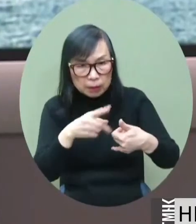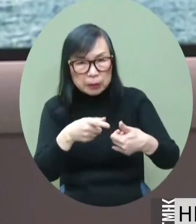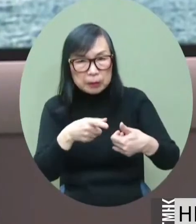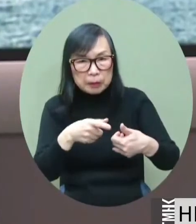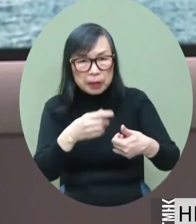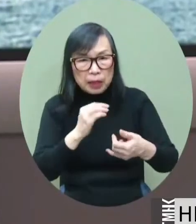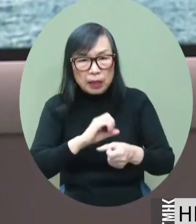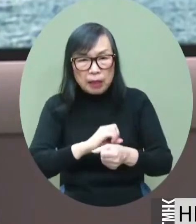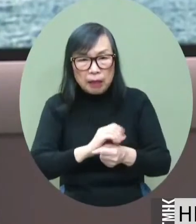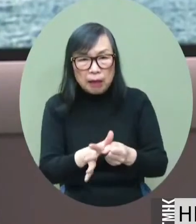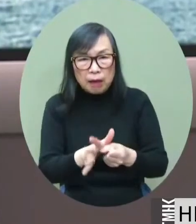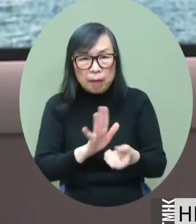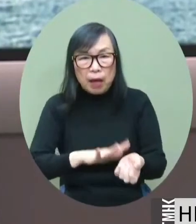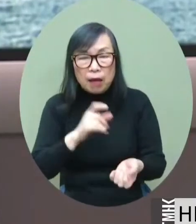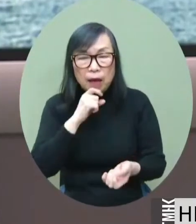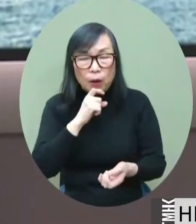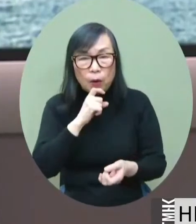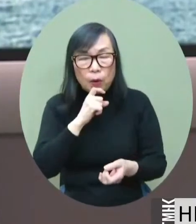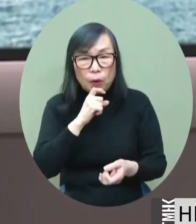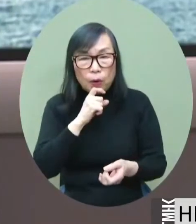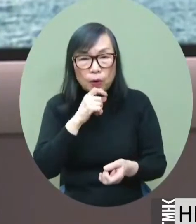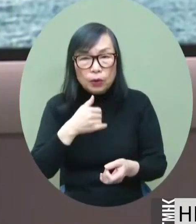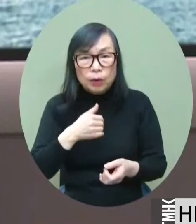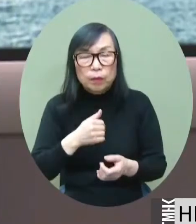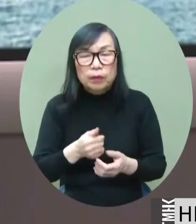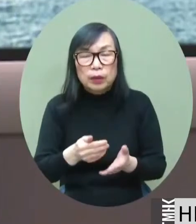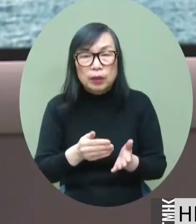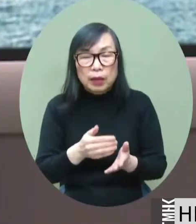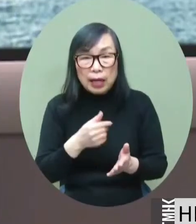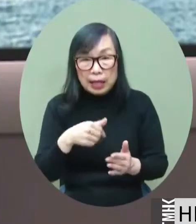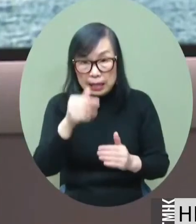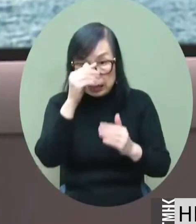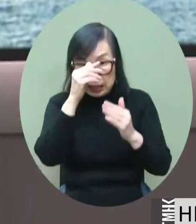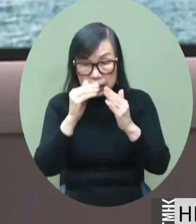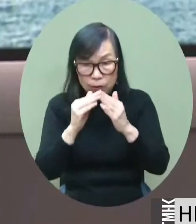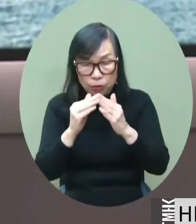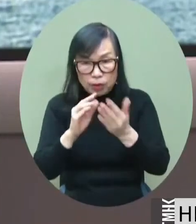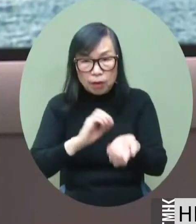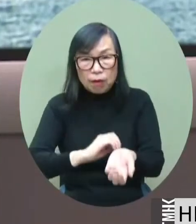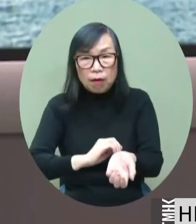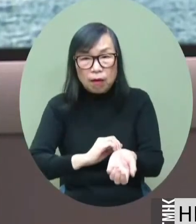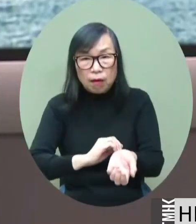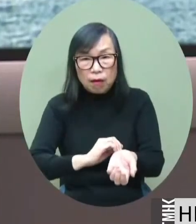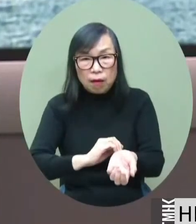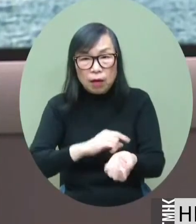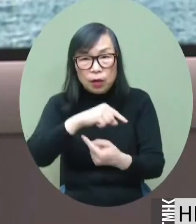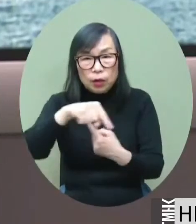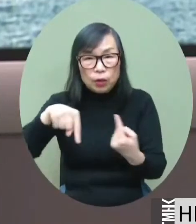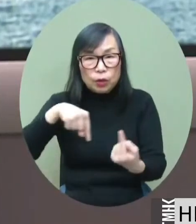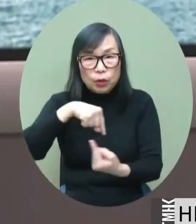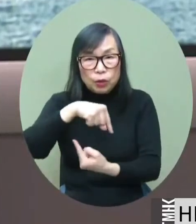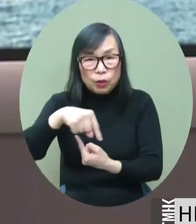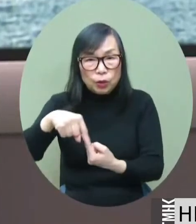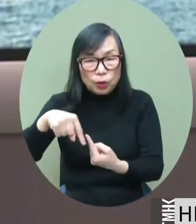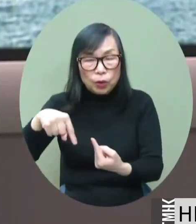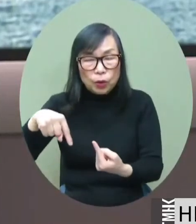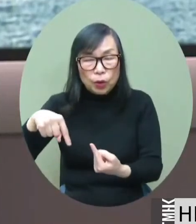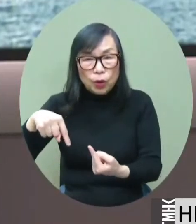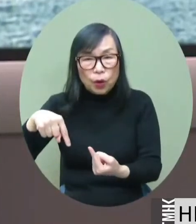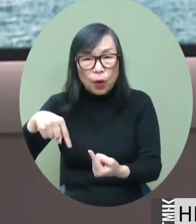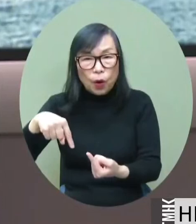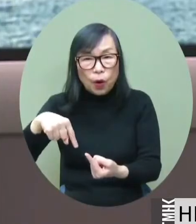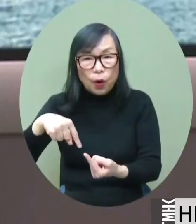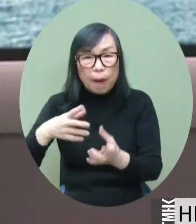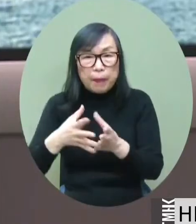he had coughs. He tested positive. Subsequently, he was admitted and treated in hospital, and